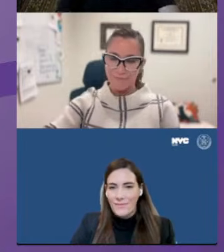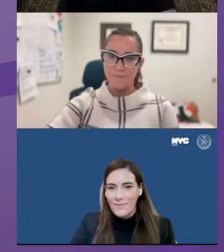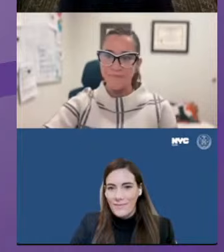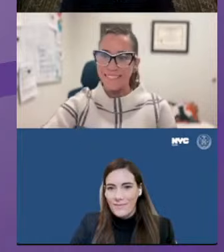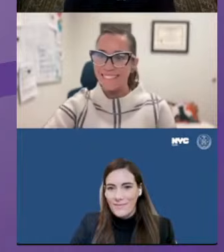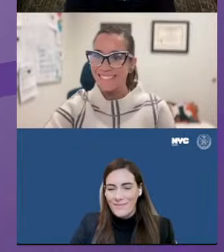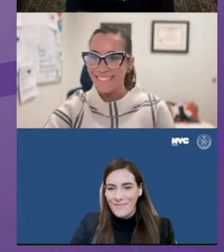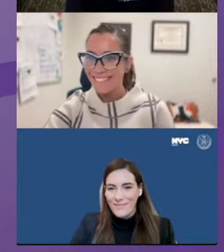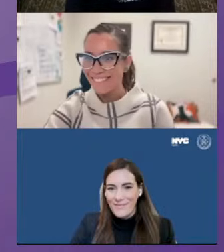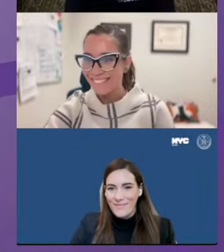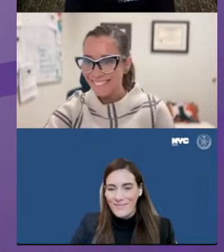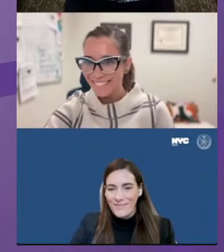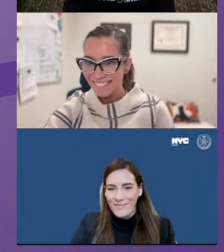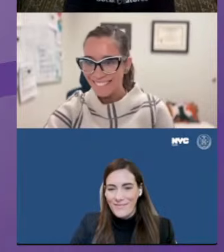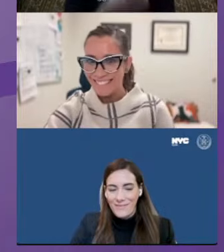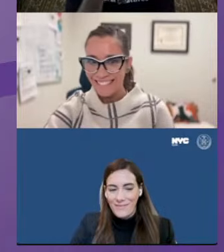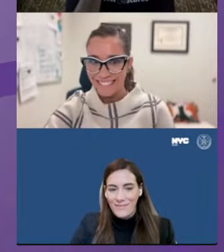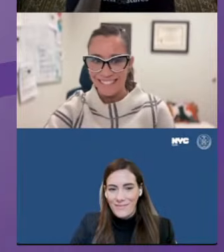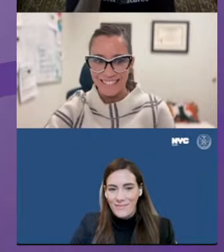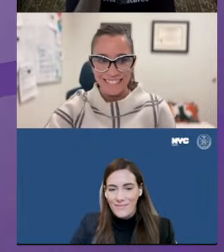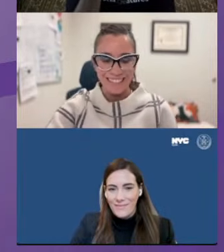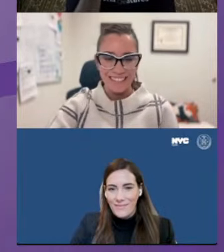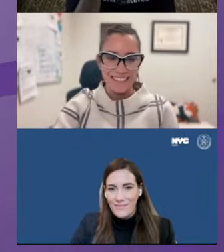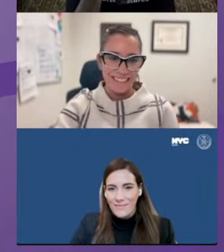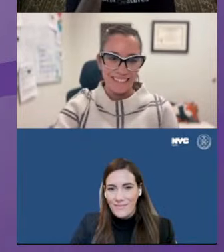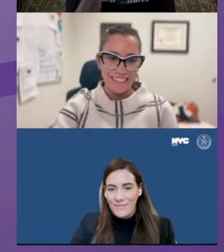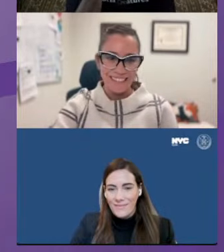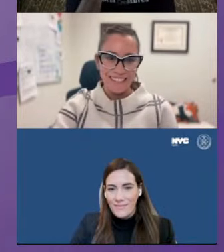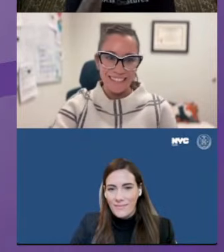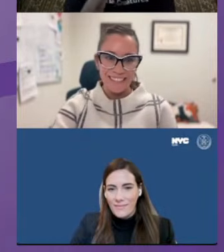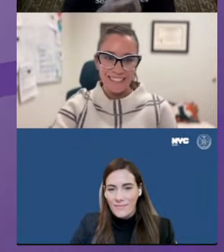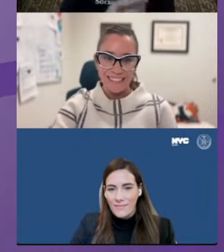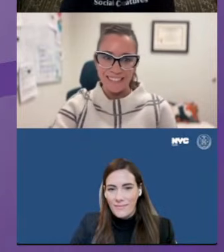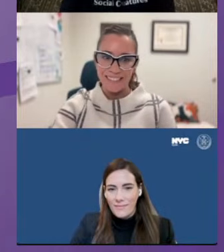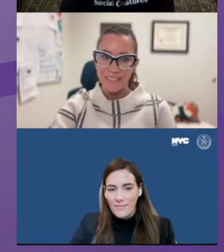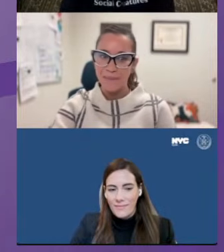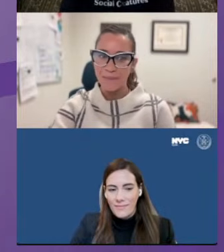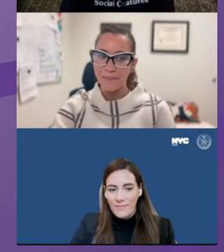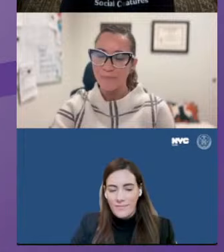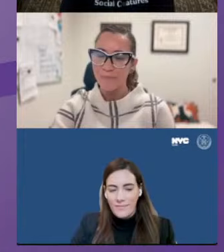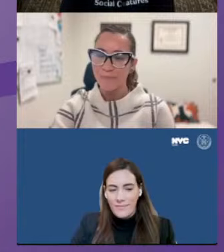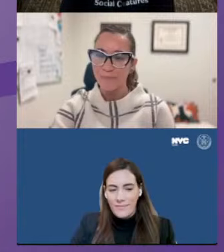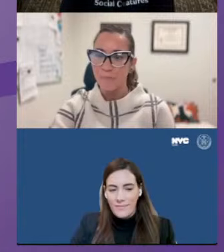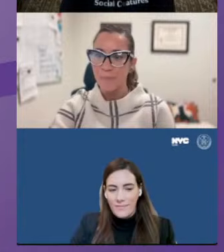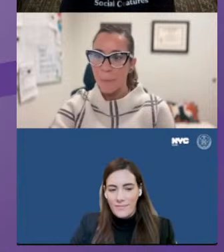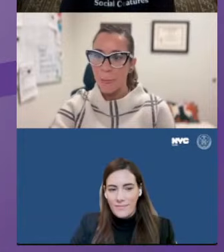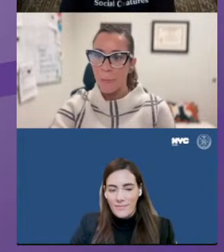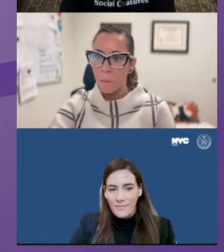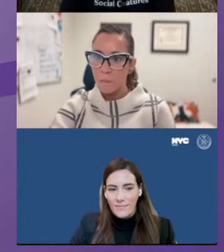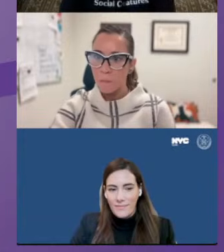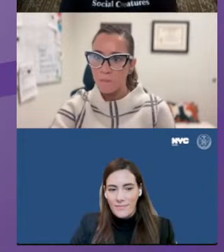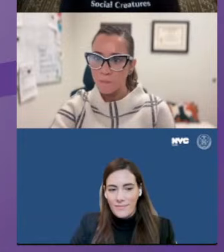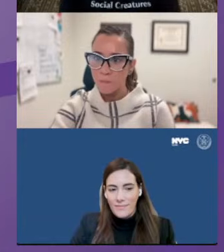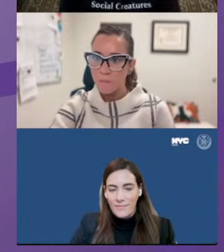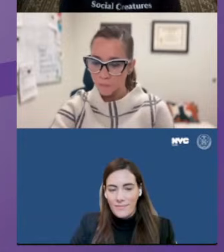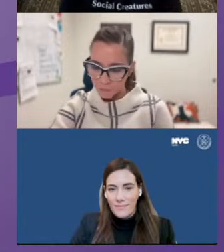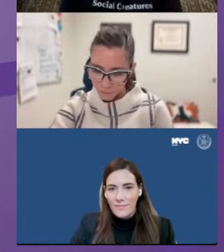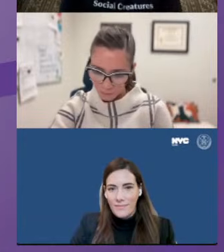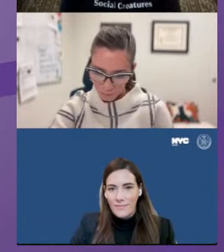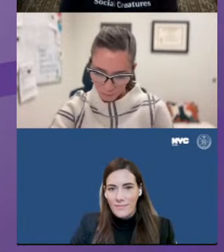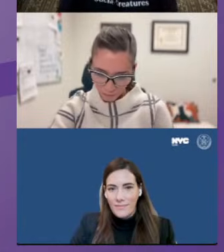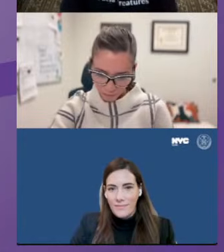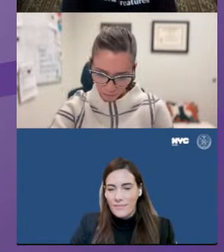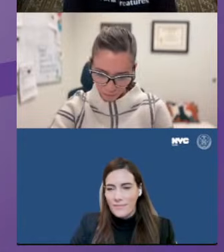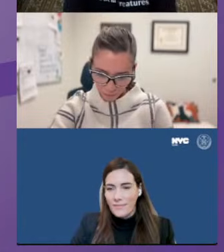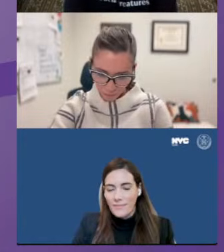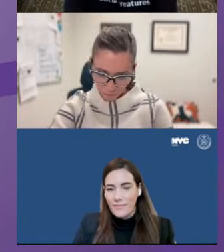my friends. We're just going to dive right into this and see where this brings us. So the first question really is for Dr. Peluso and Dr. Putrino. I'll start with you, Dr. Peluso,